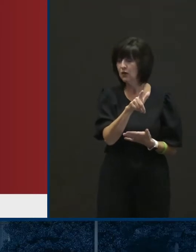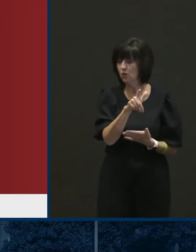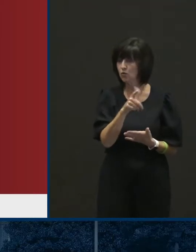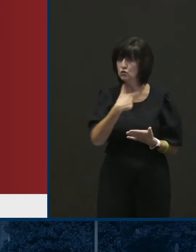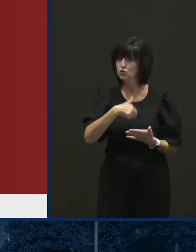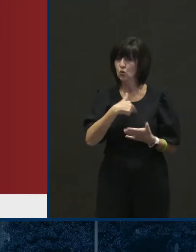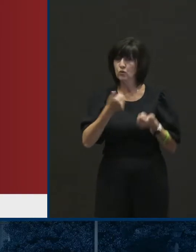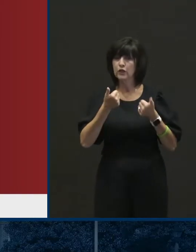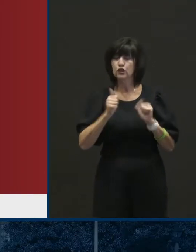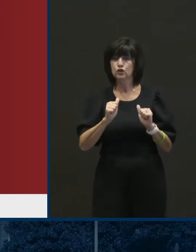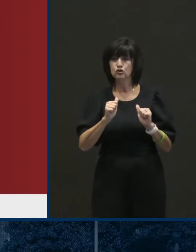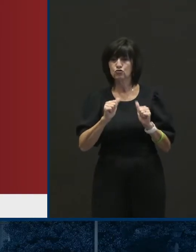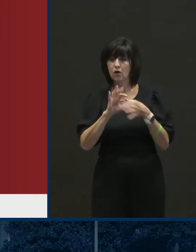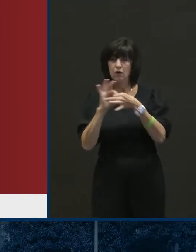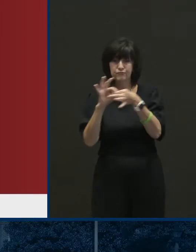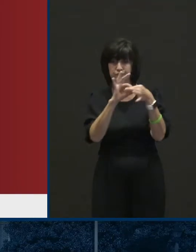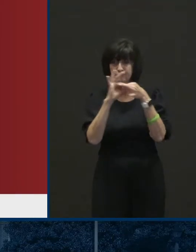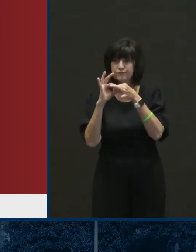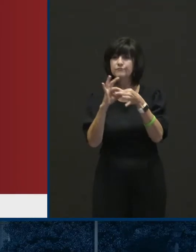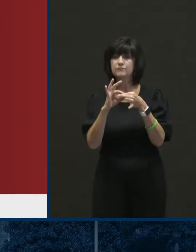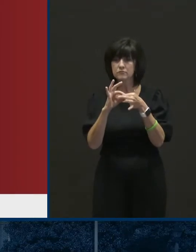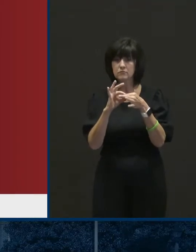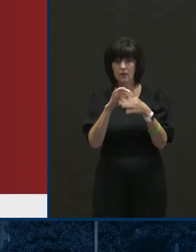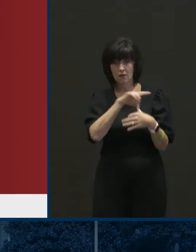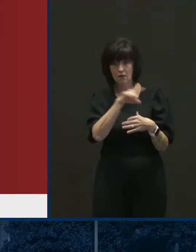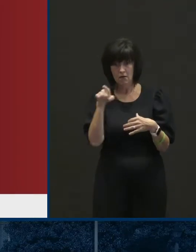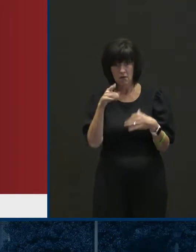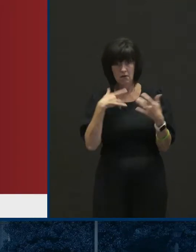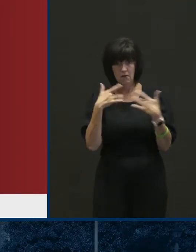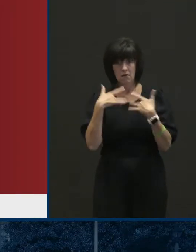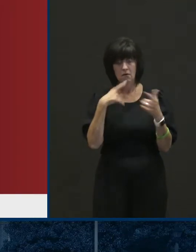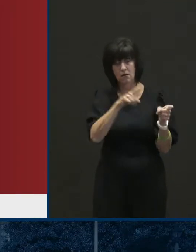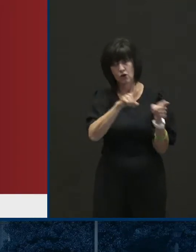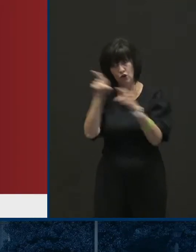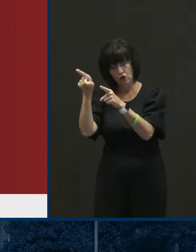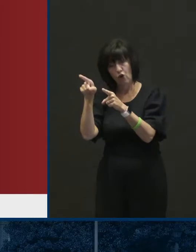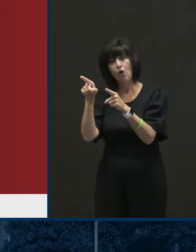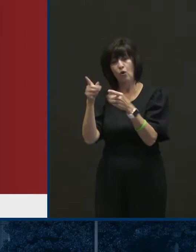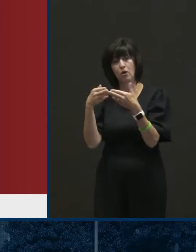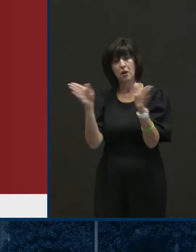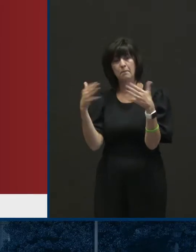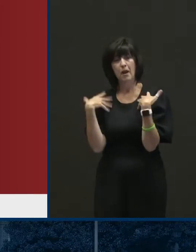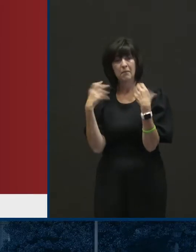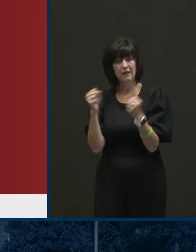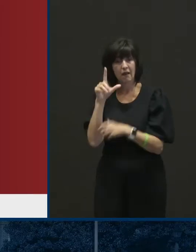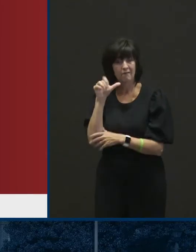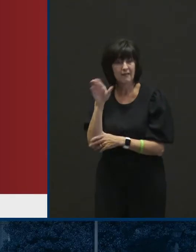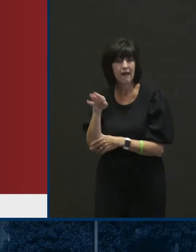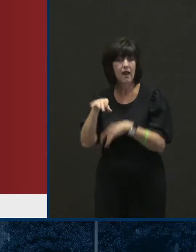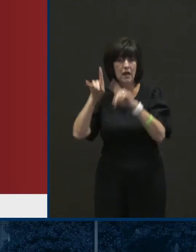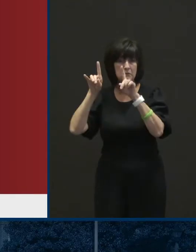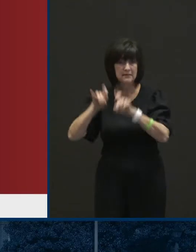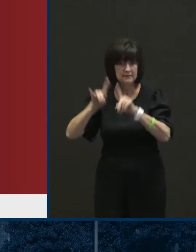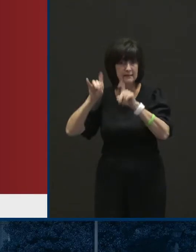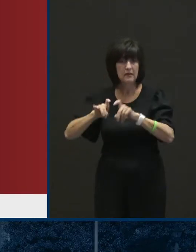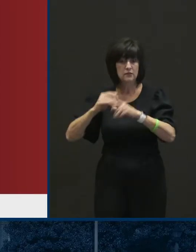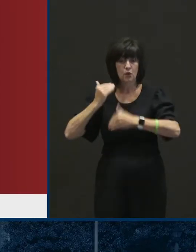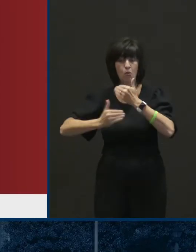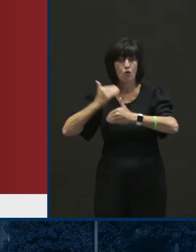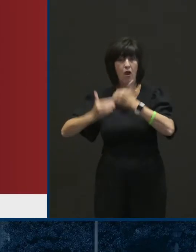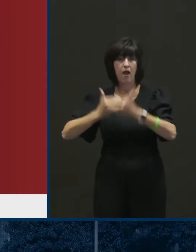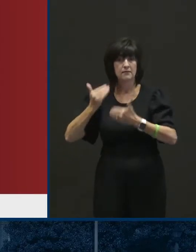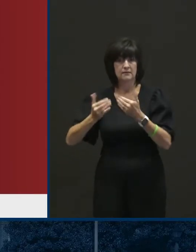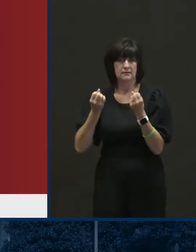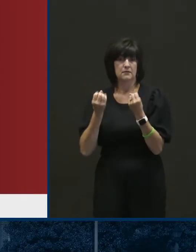testing at the public health lab. But again, a lot of activity there and the